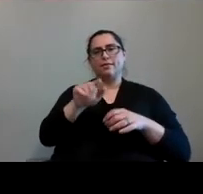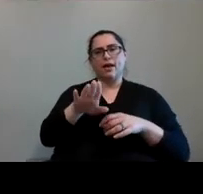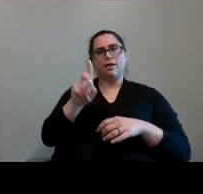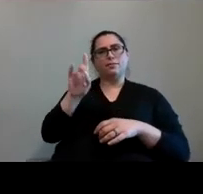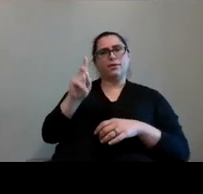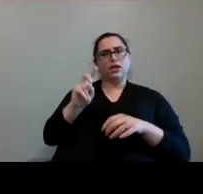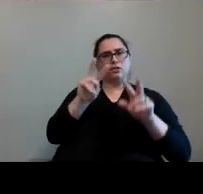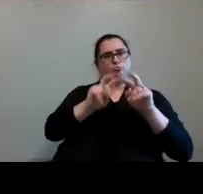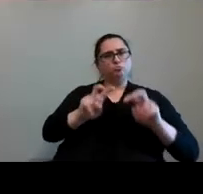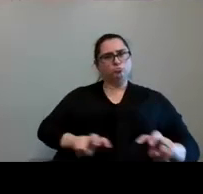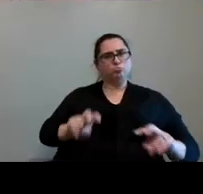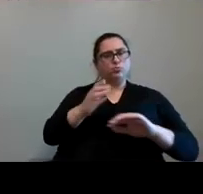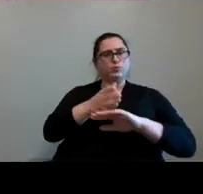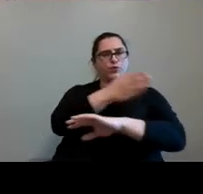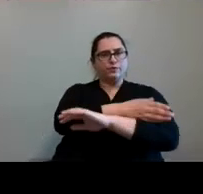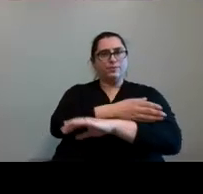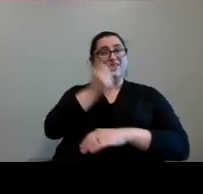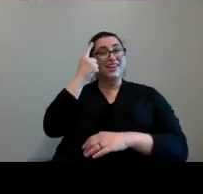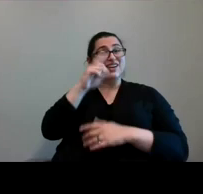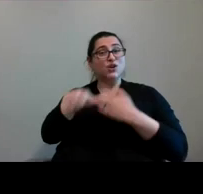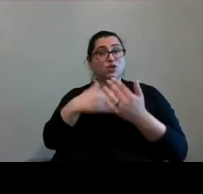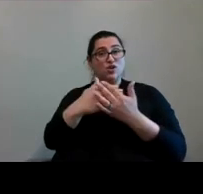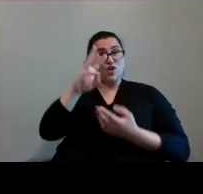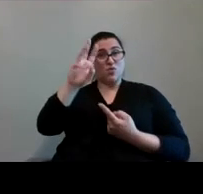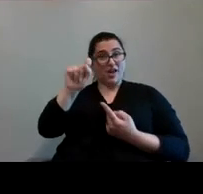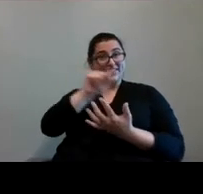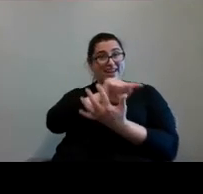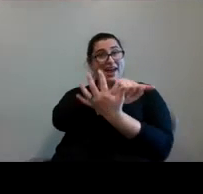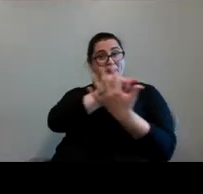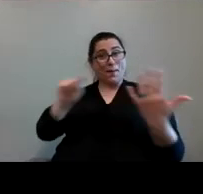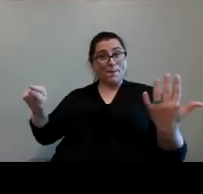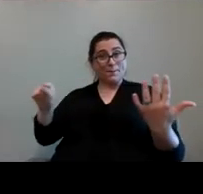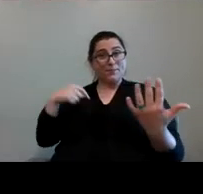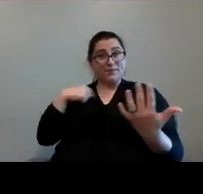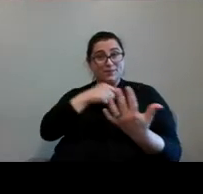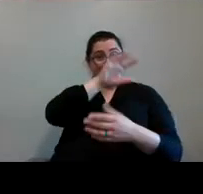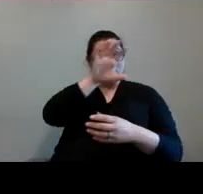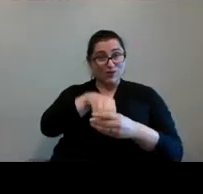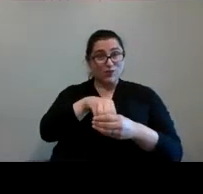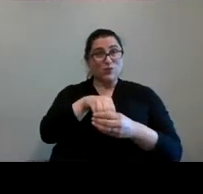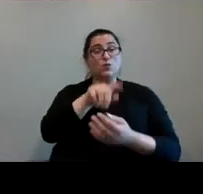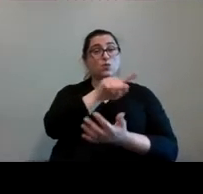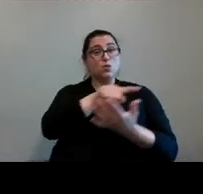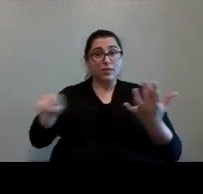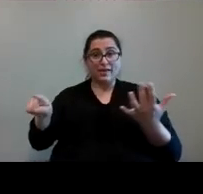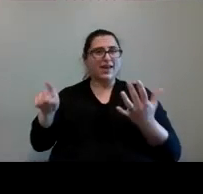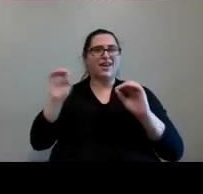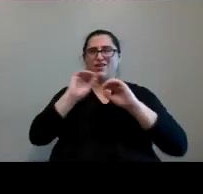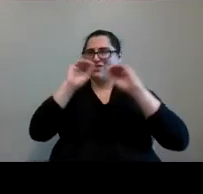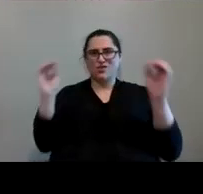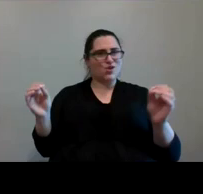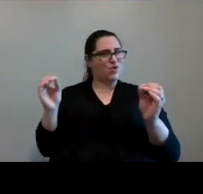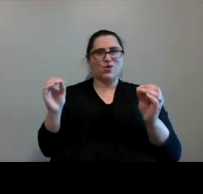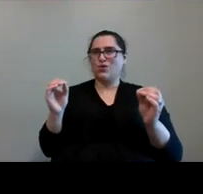the wild types that we saw were not, had no, just qualitatively